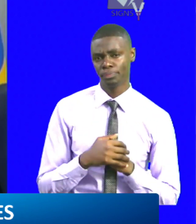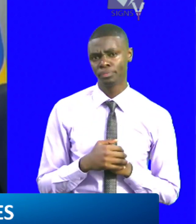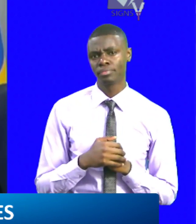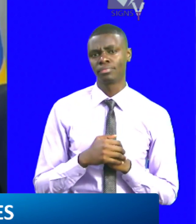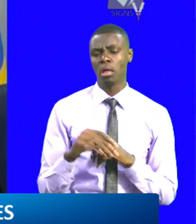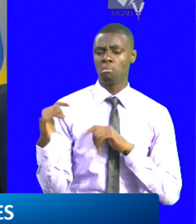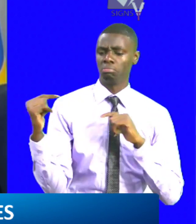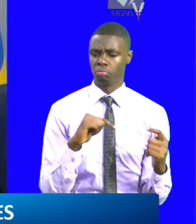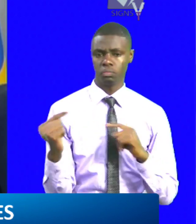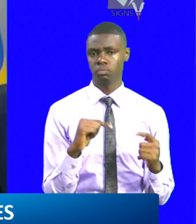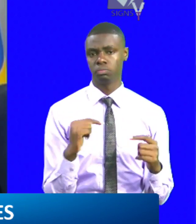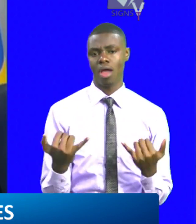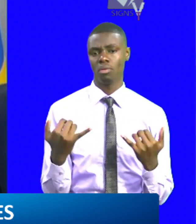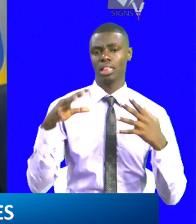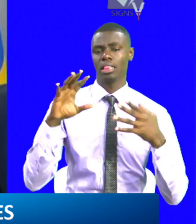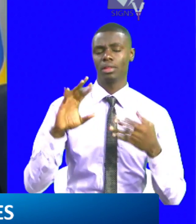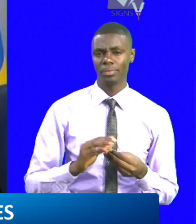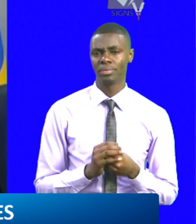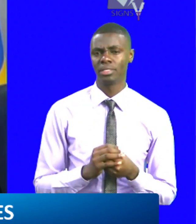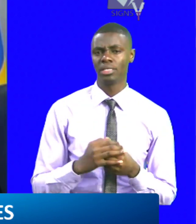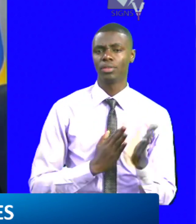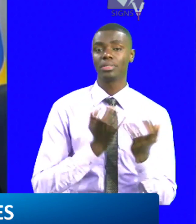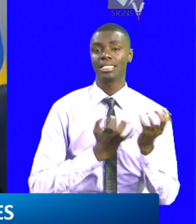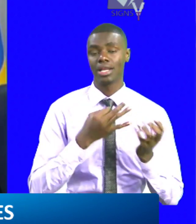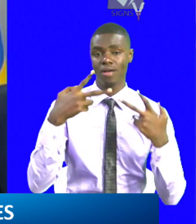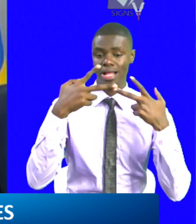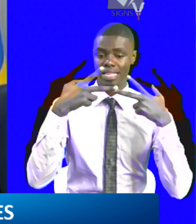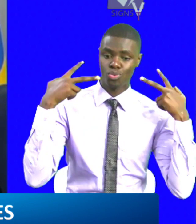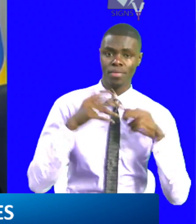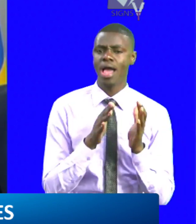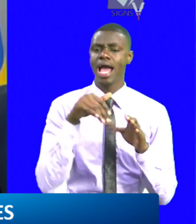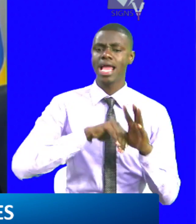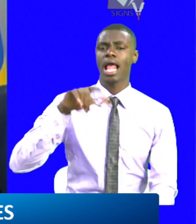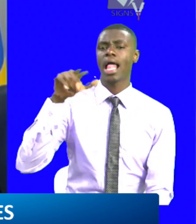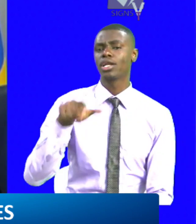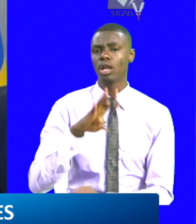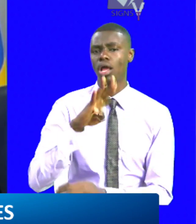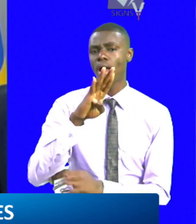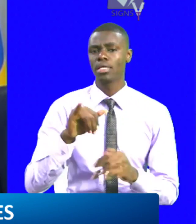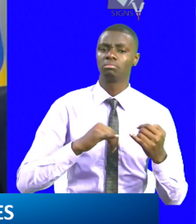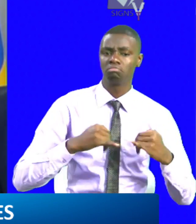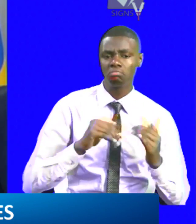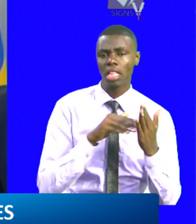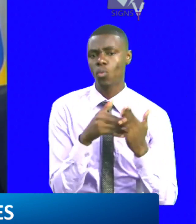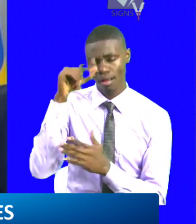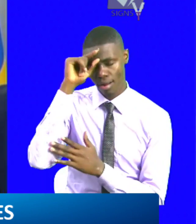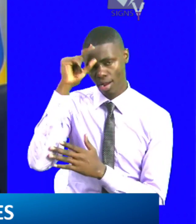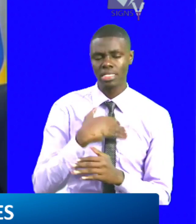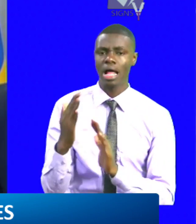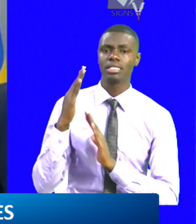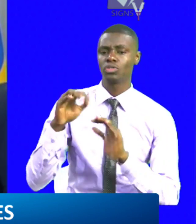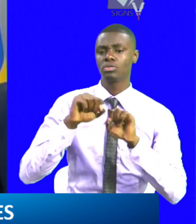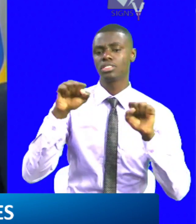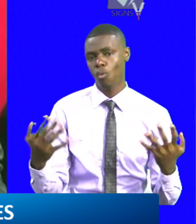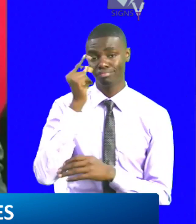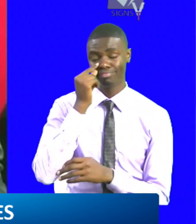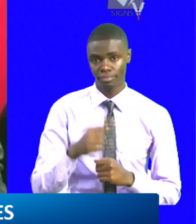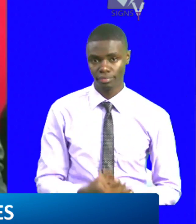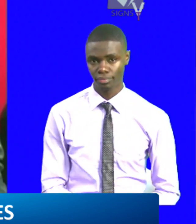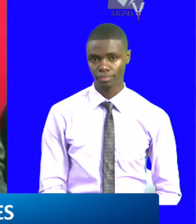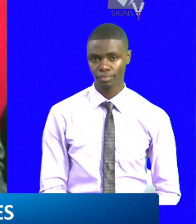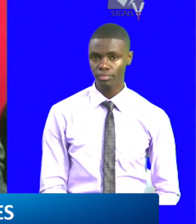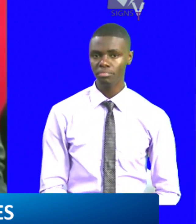its devastating impact on the people, on Sudan, and on the region. We are